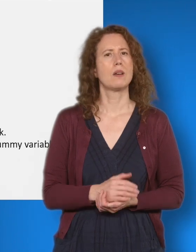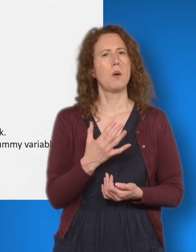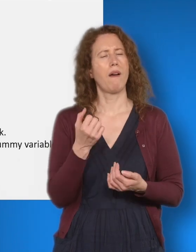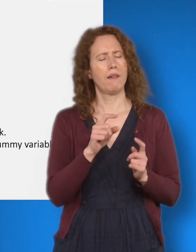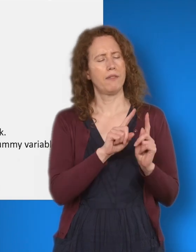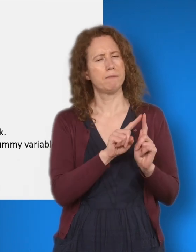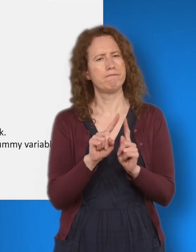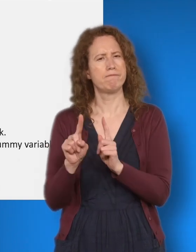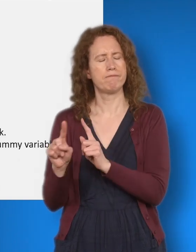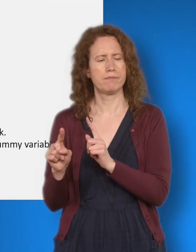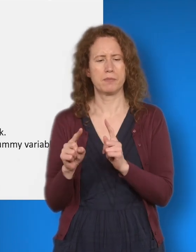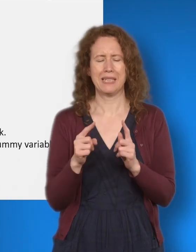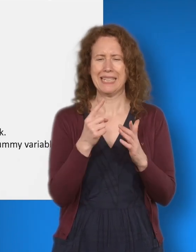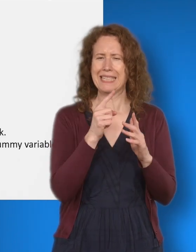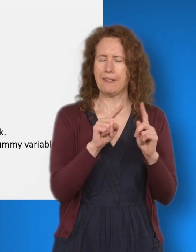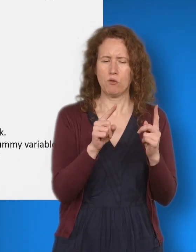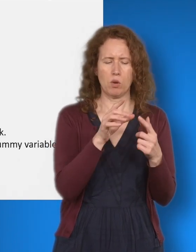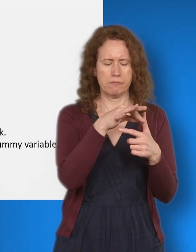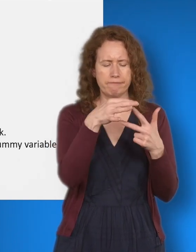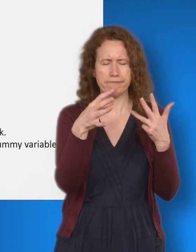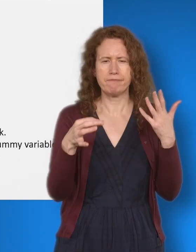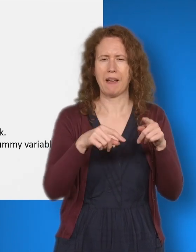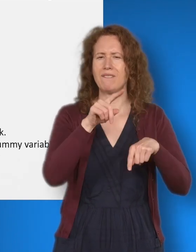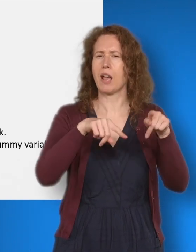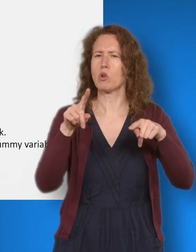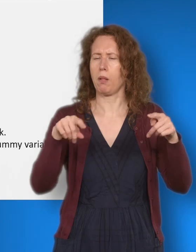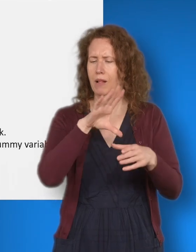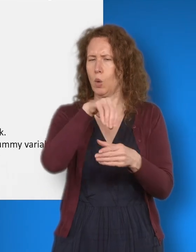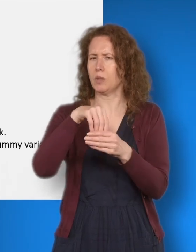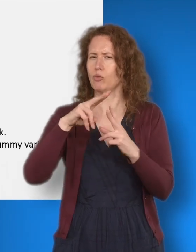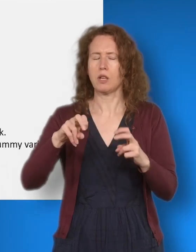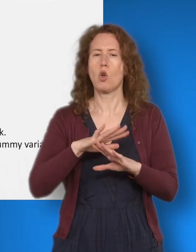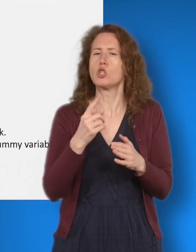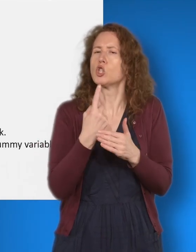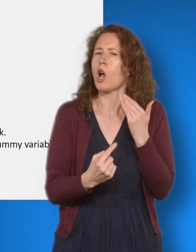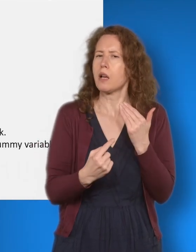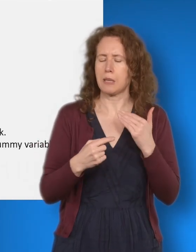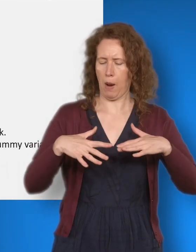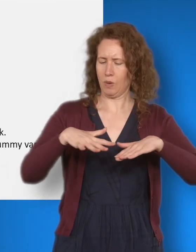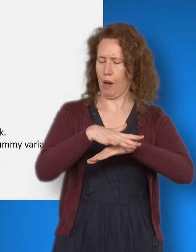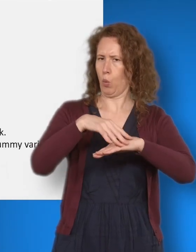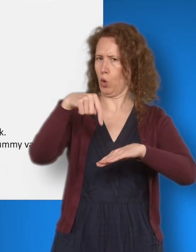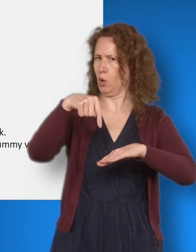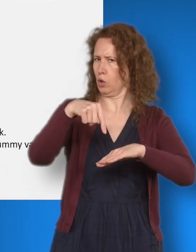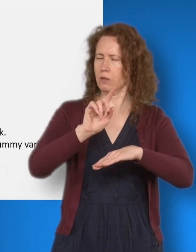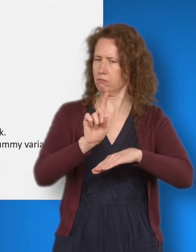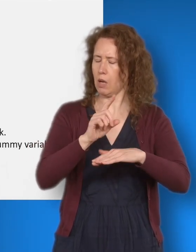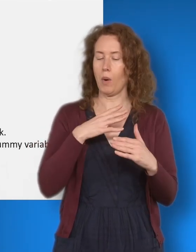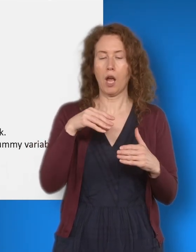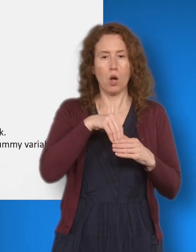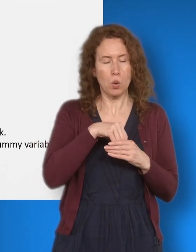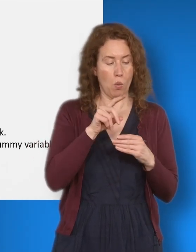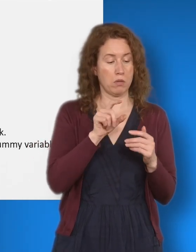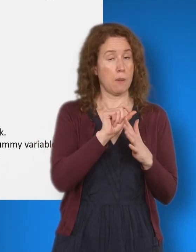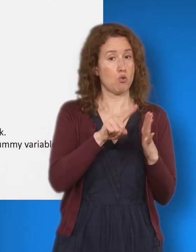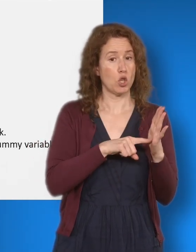several independent variables that we included in the research, so it was not all about network variables. We included the